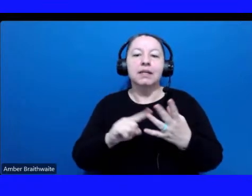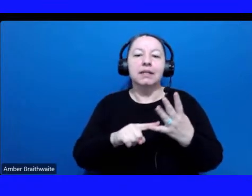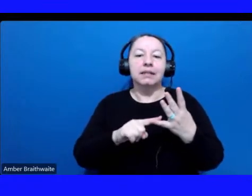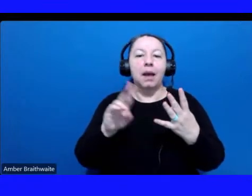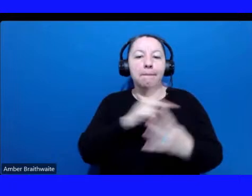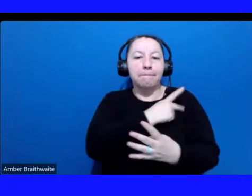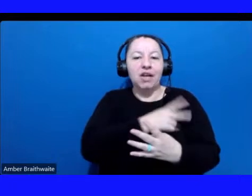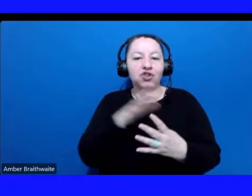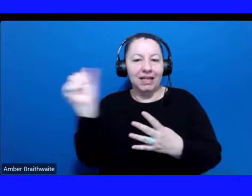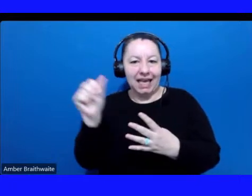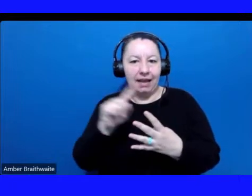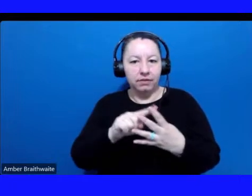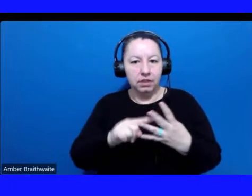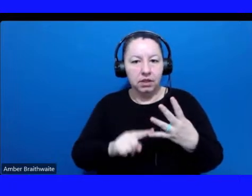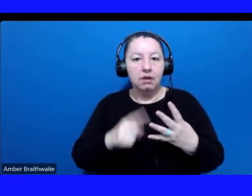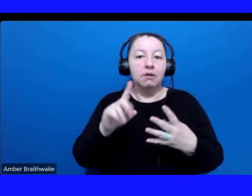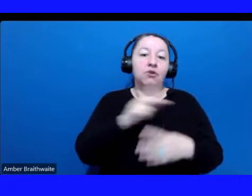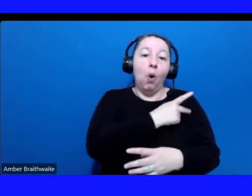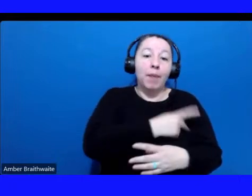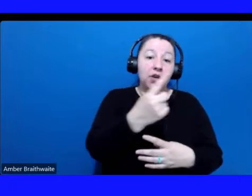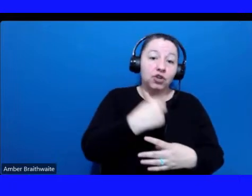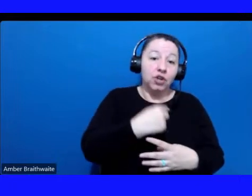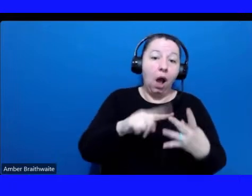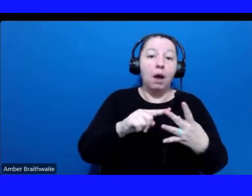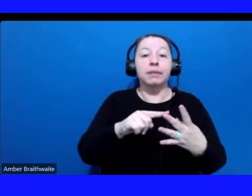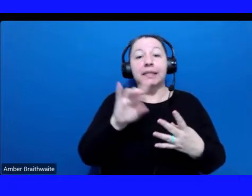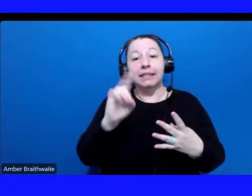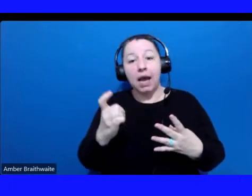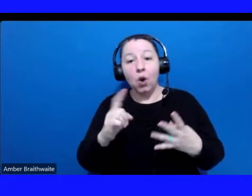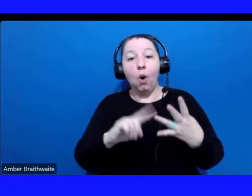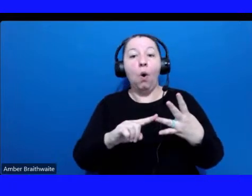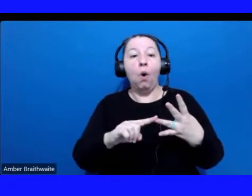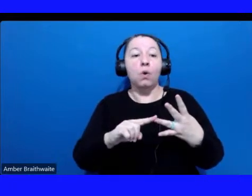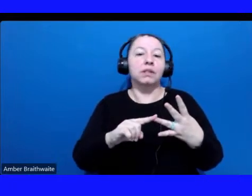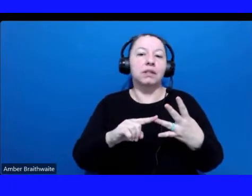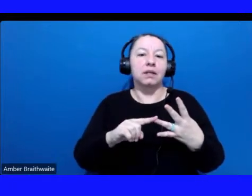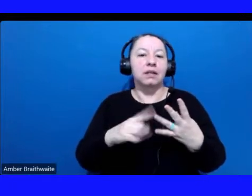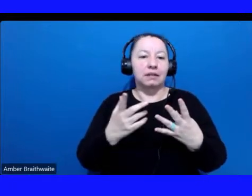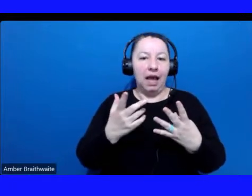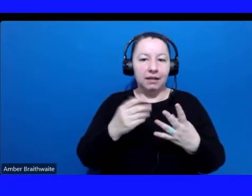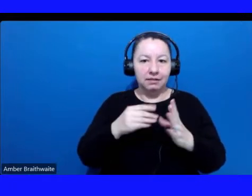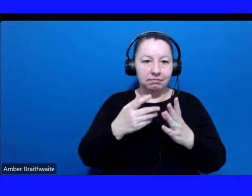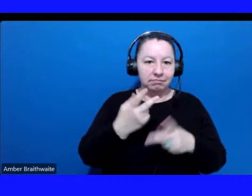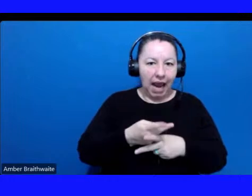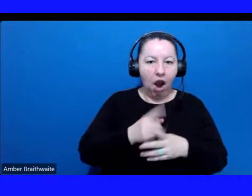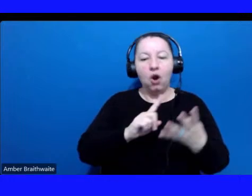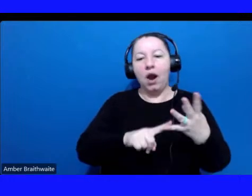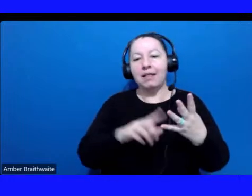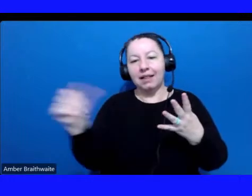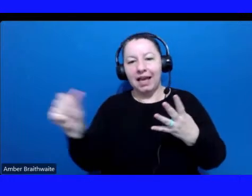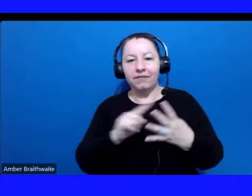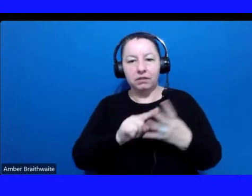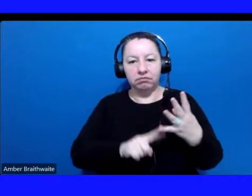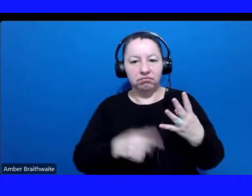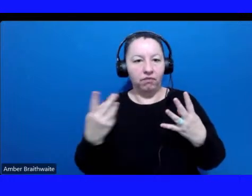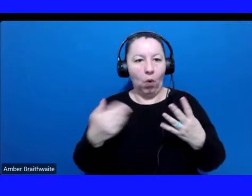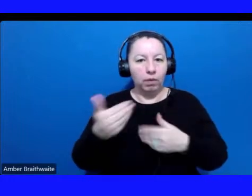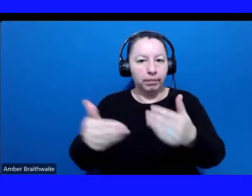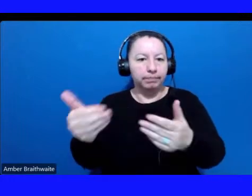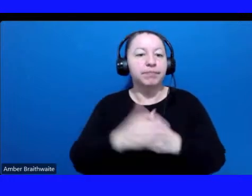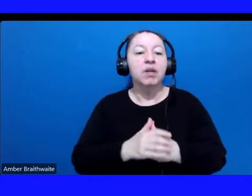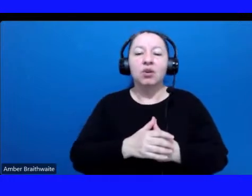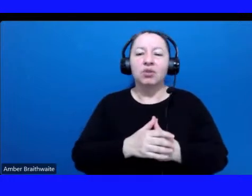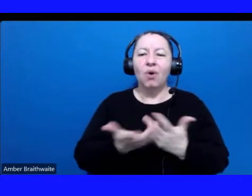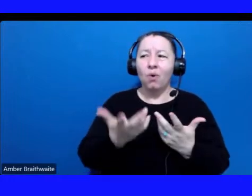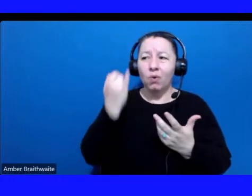people need to have good health and the right people to do that. And you don't want to pay doctors to do that. That's